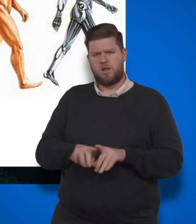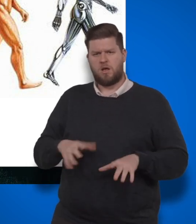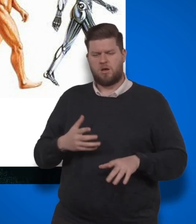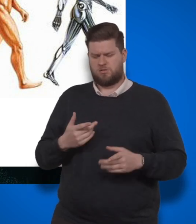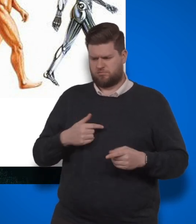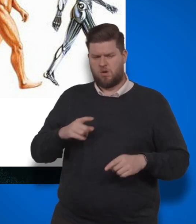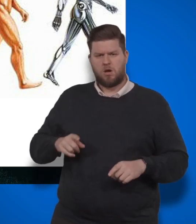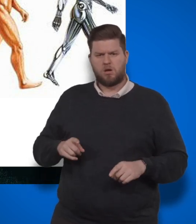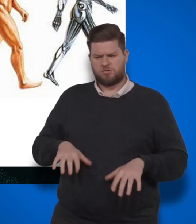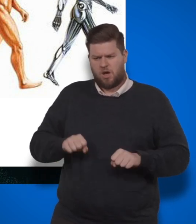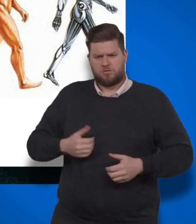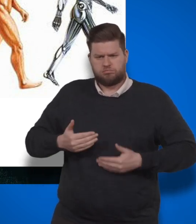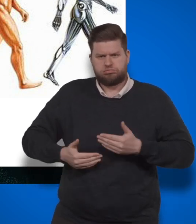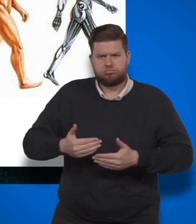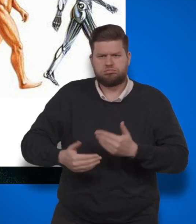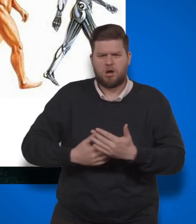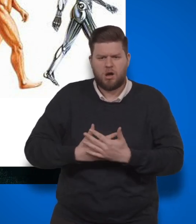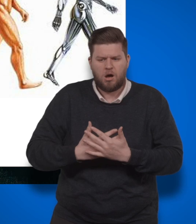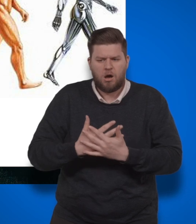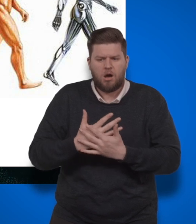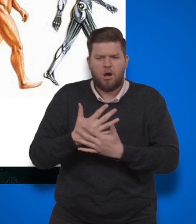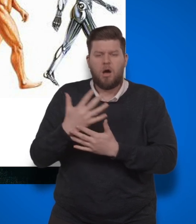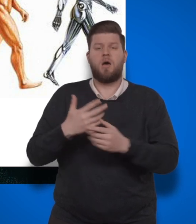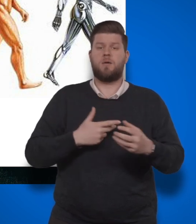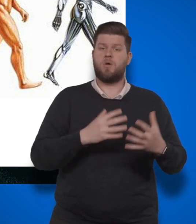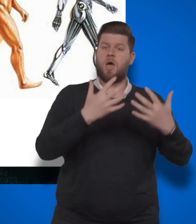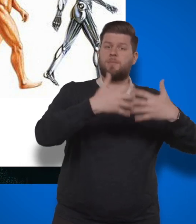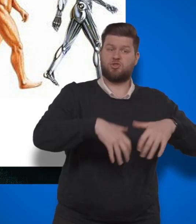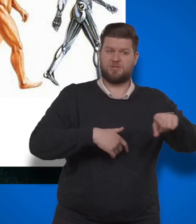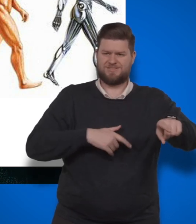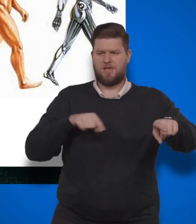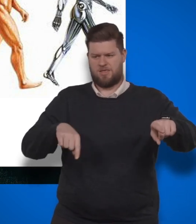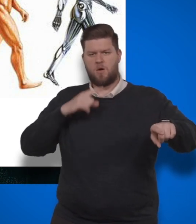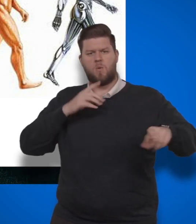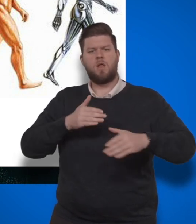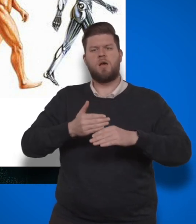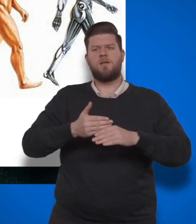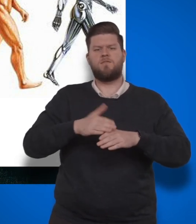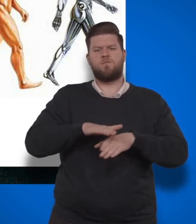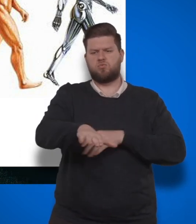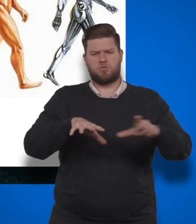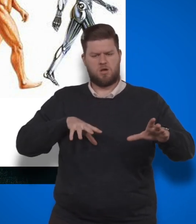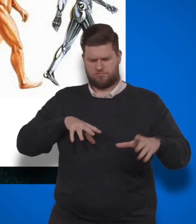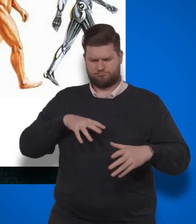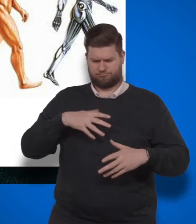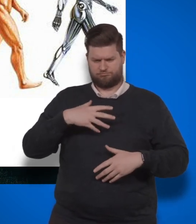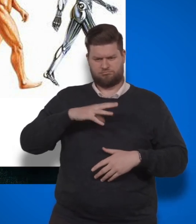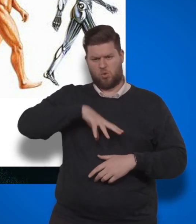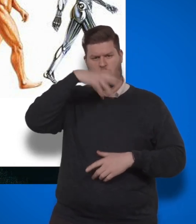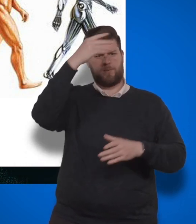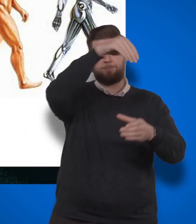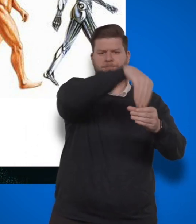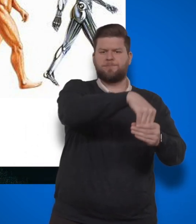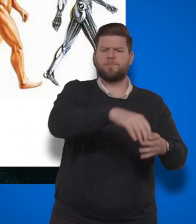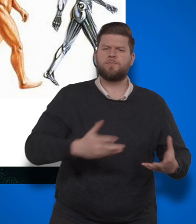and the AI that we're creating are the real deal, and they're going to take over and lead to our extinction. Well, I don't know about you, but I think